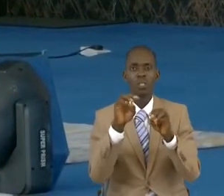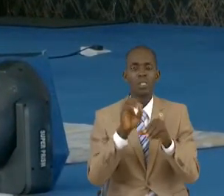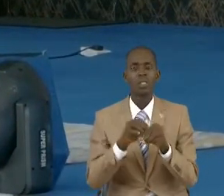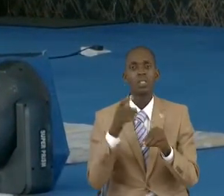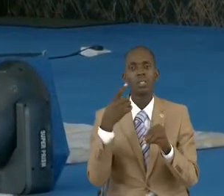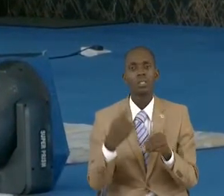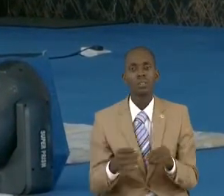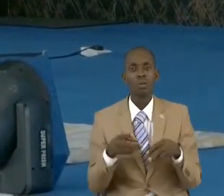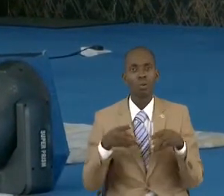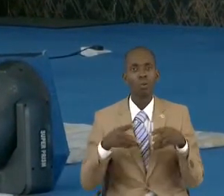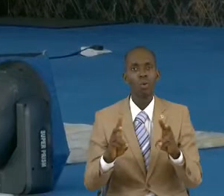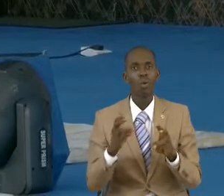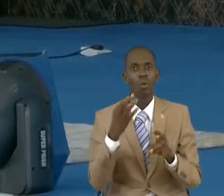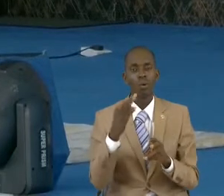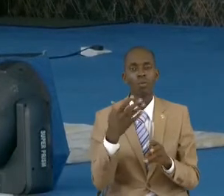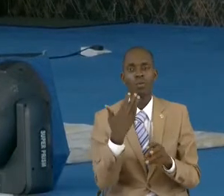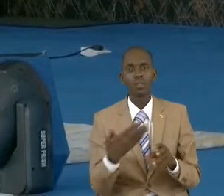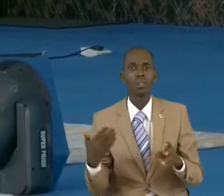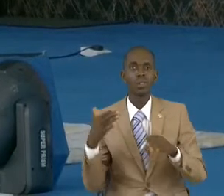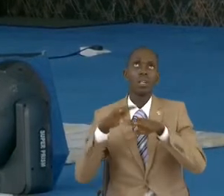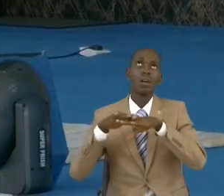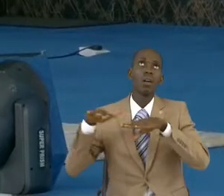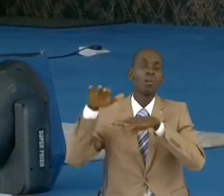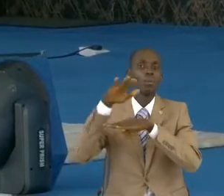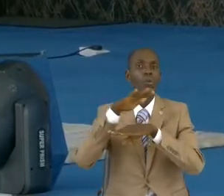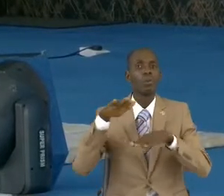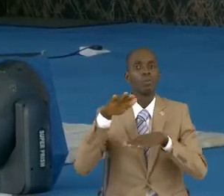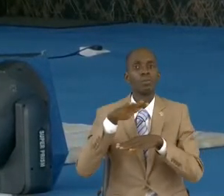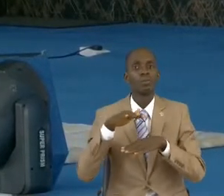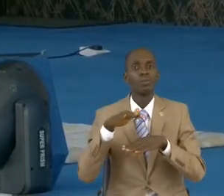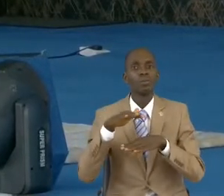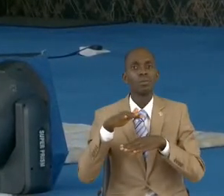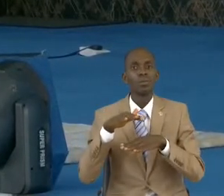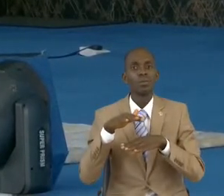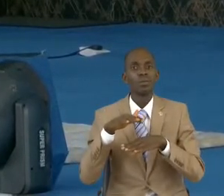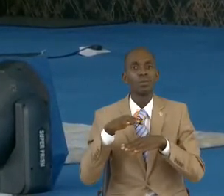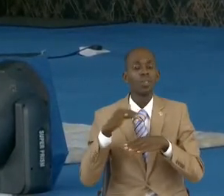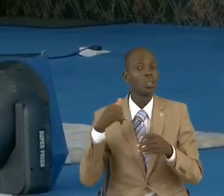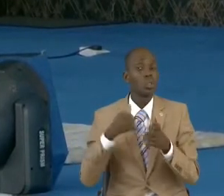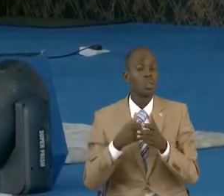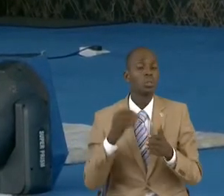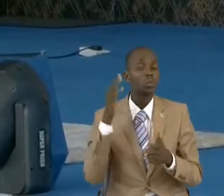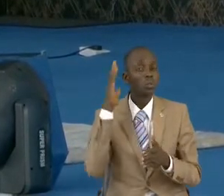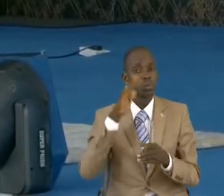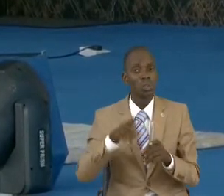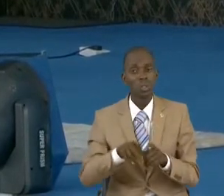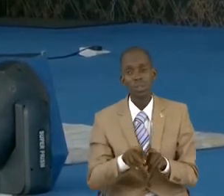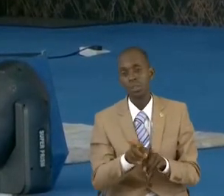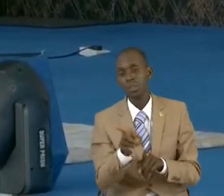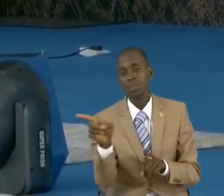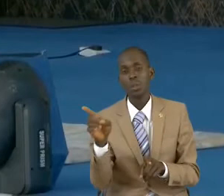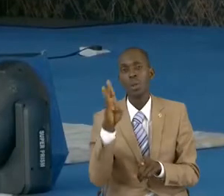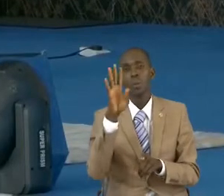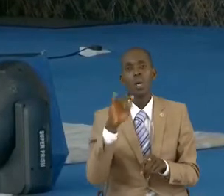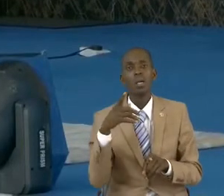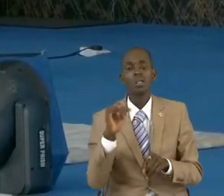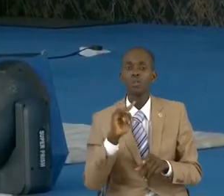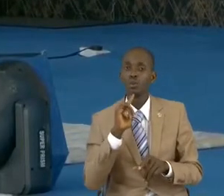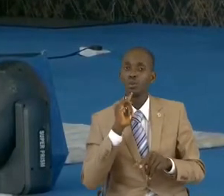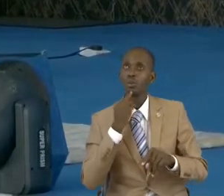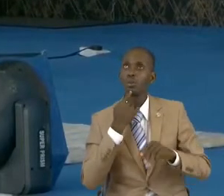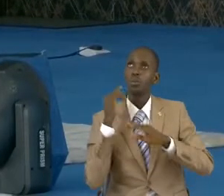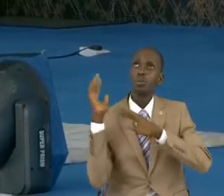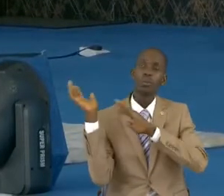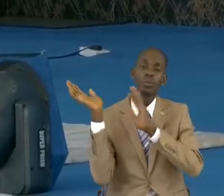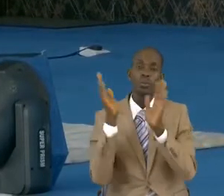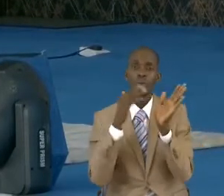of things above, you'll be derailed by the wind, you'll be derailed by